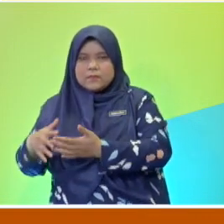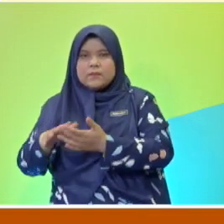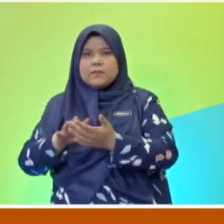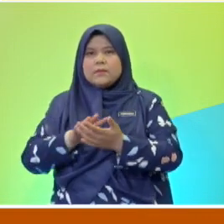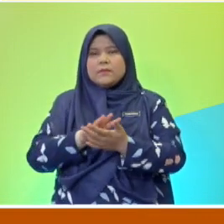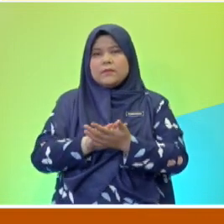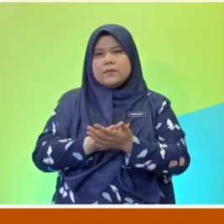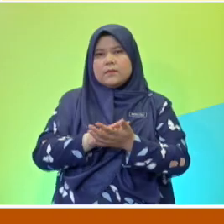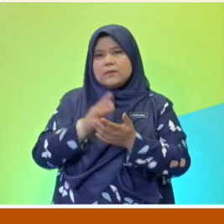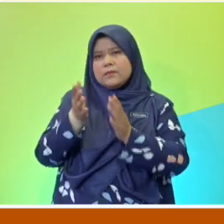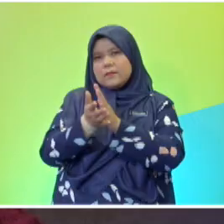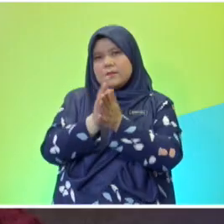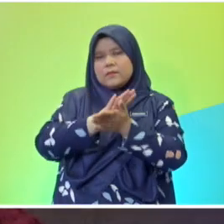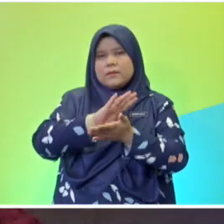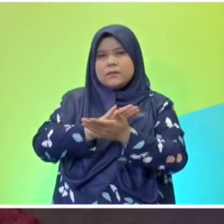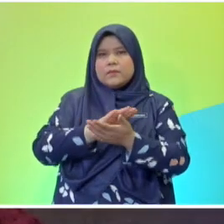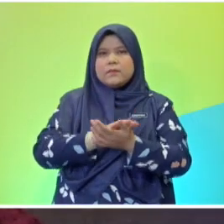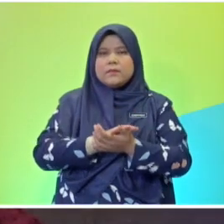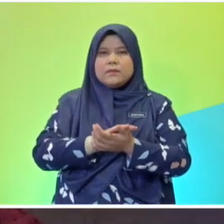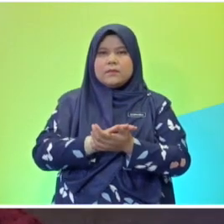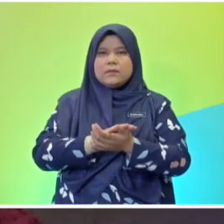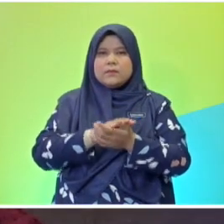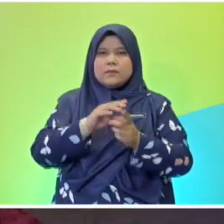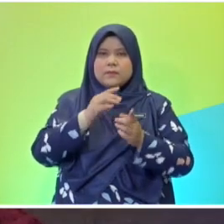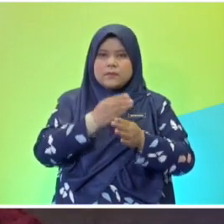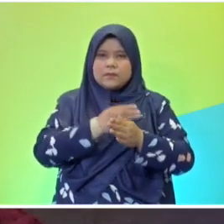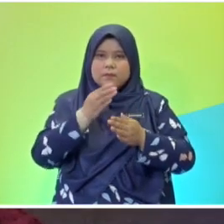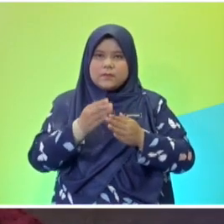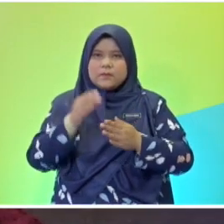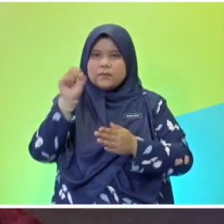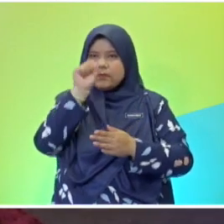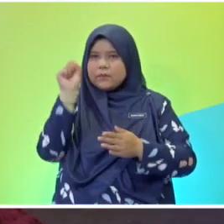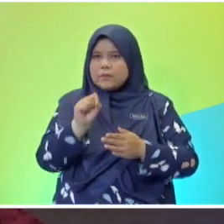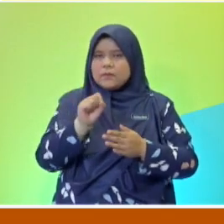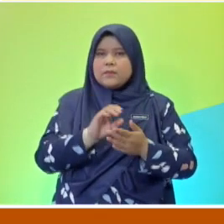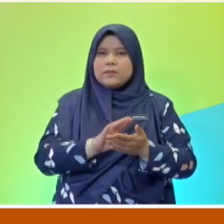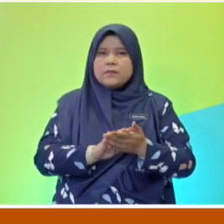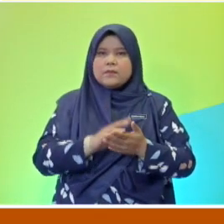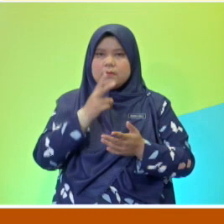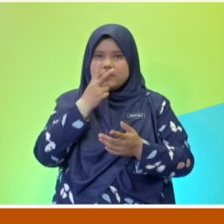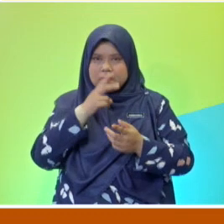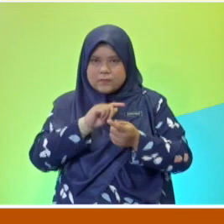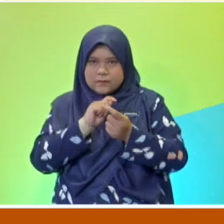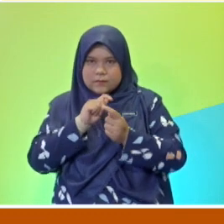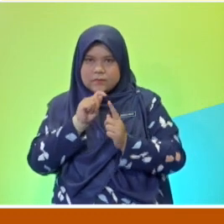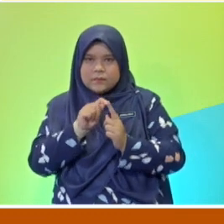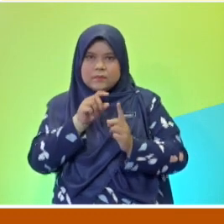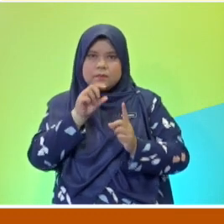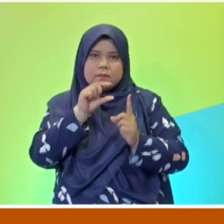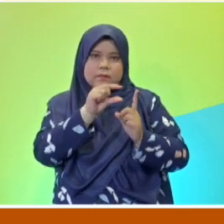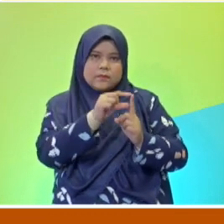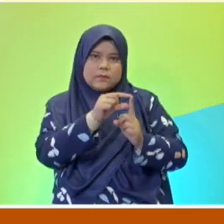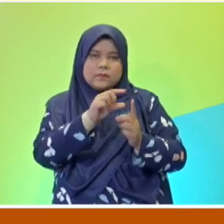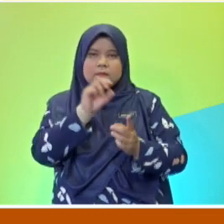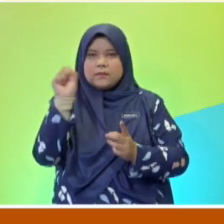Okay, so 8 short answer questions and 2 vocabulary questions. All right.